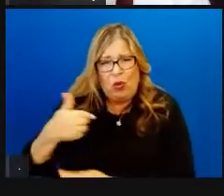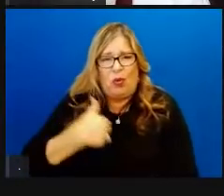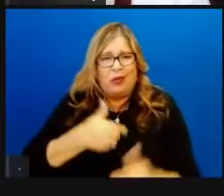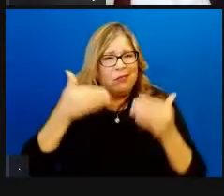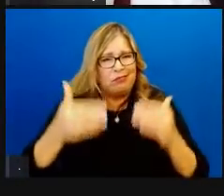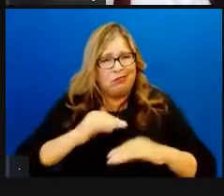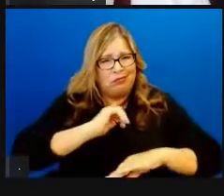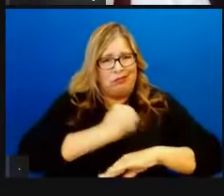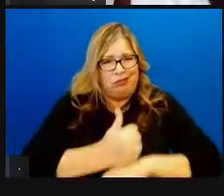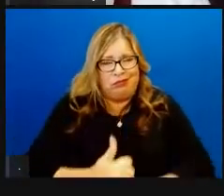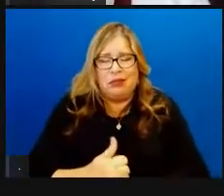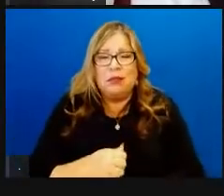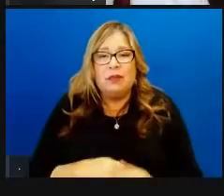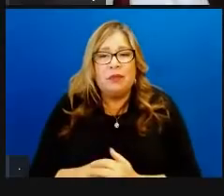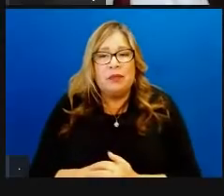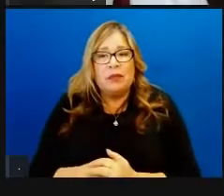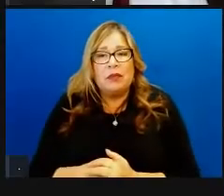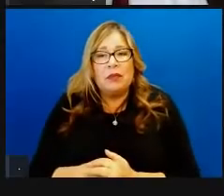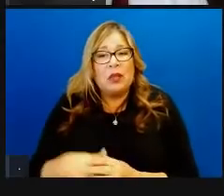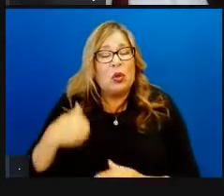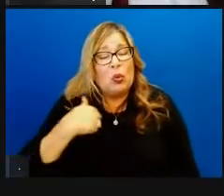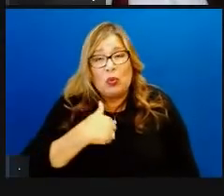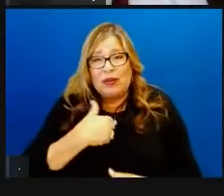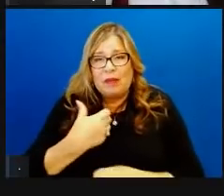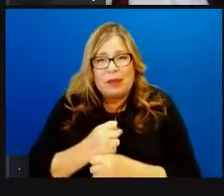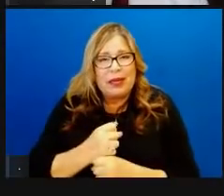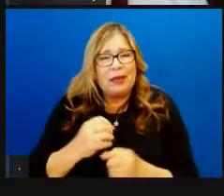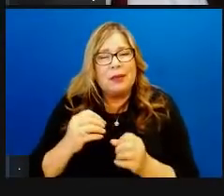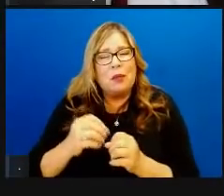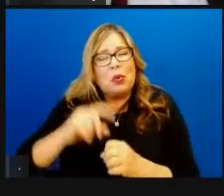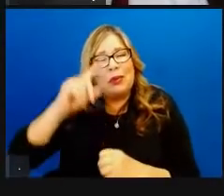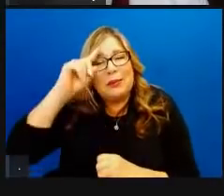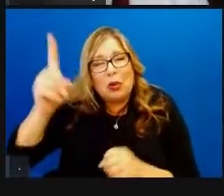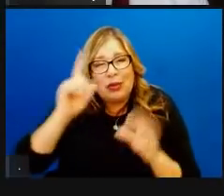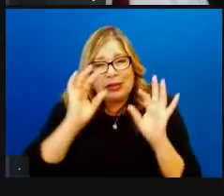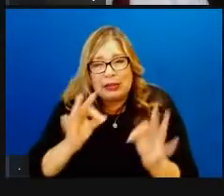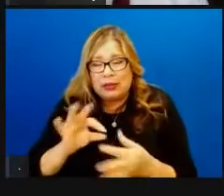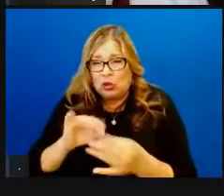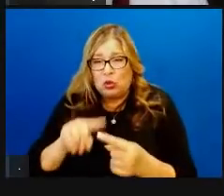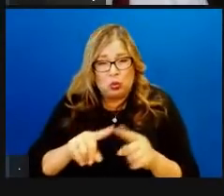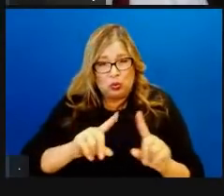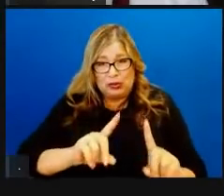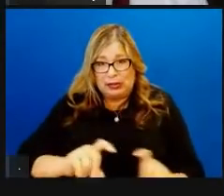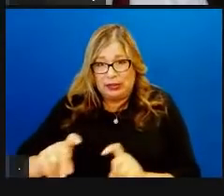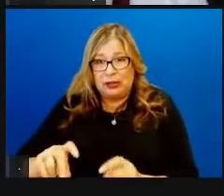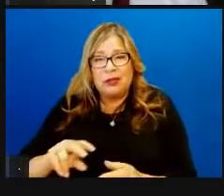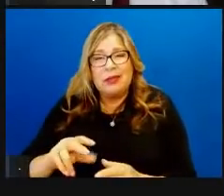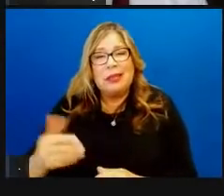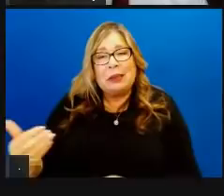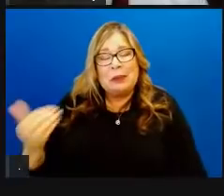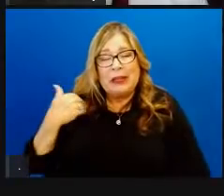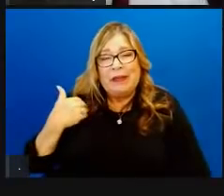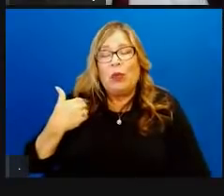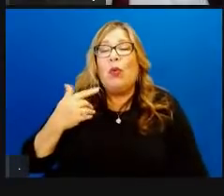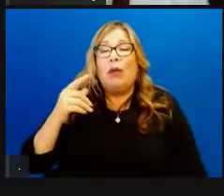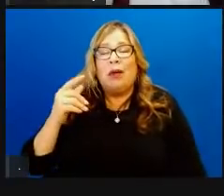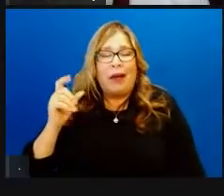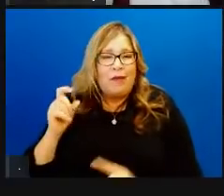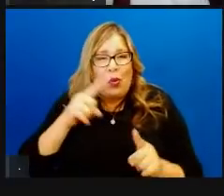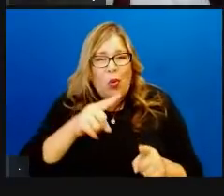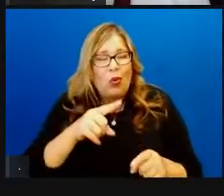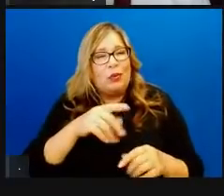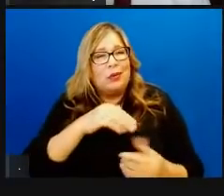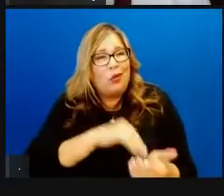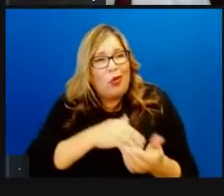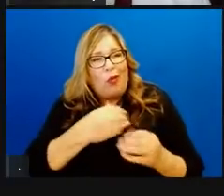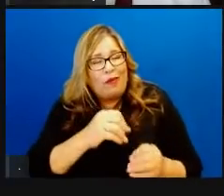we've done. We've adopted smarter testing policies, including increasing the use of antigen and over-the-counter tests.